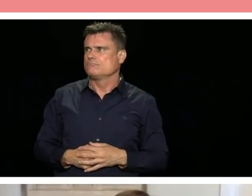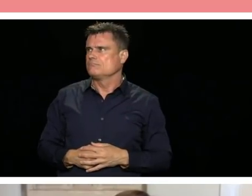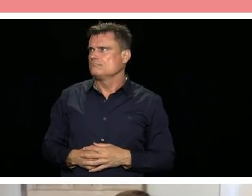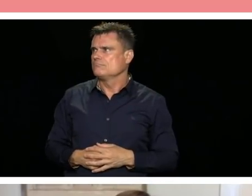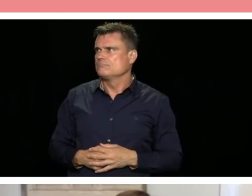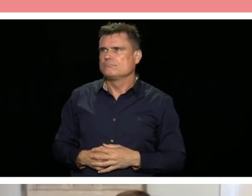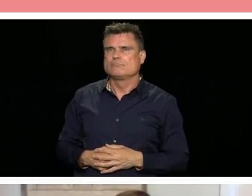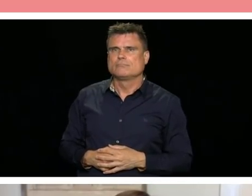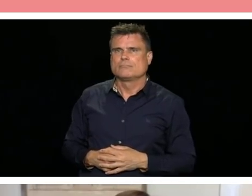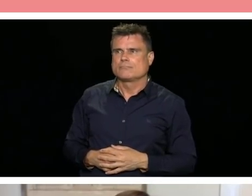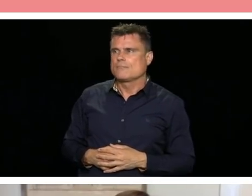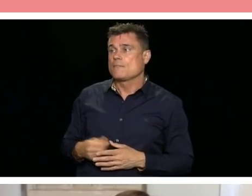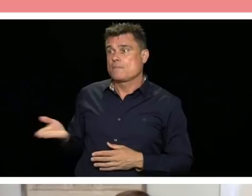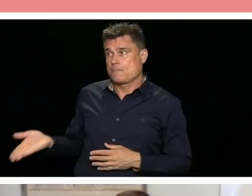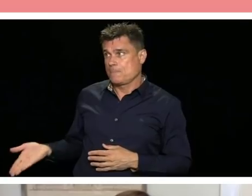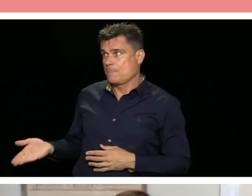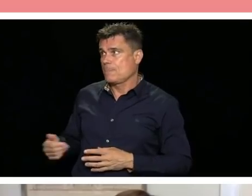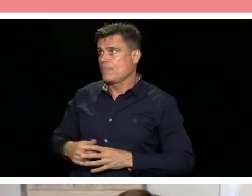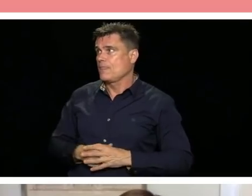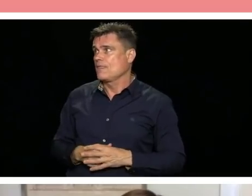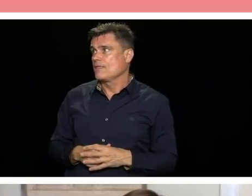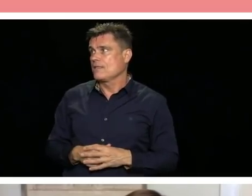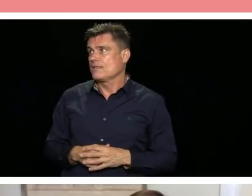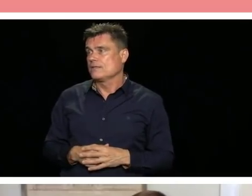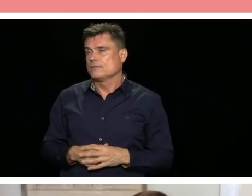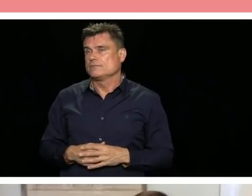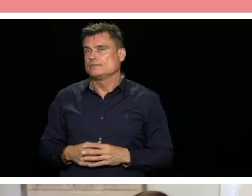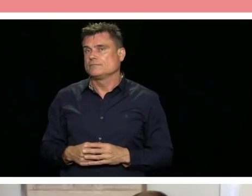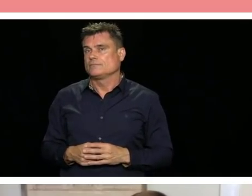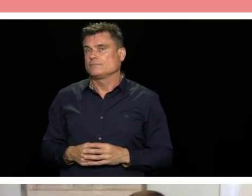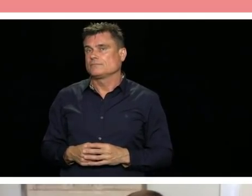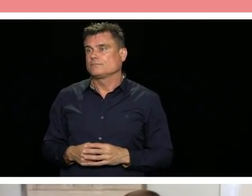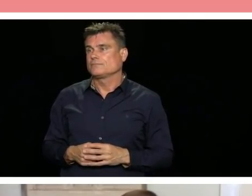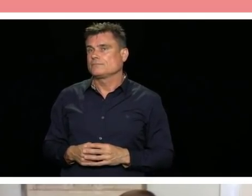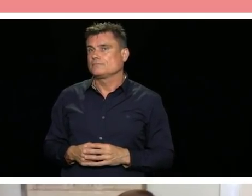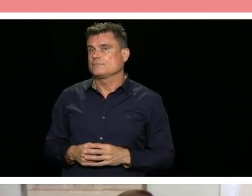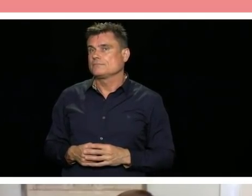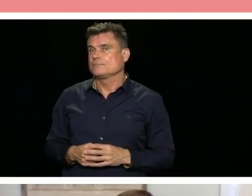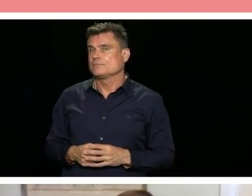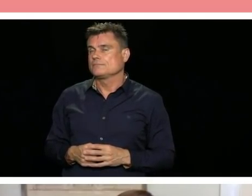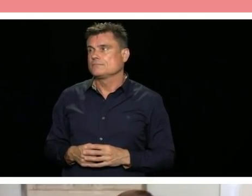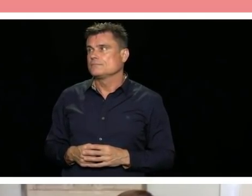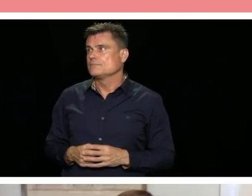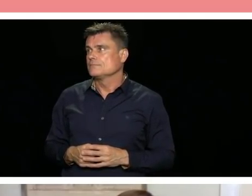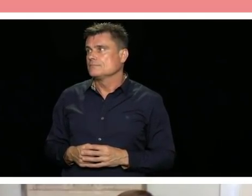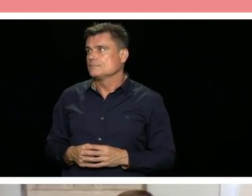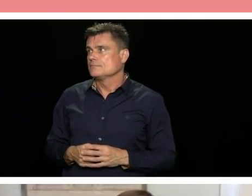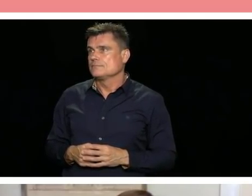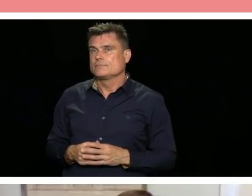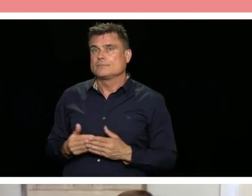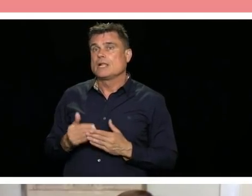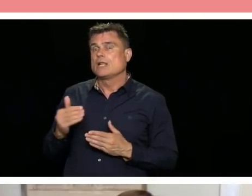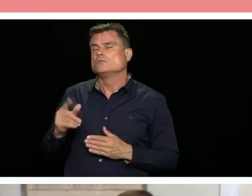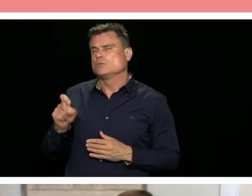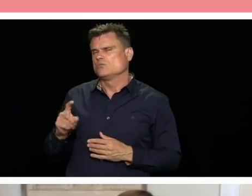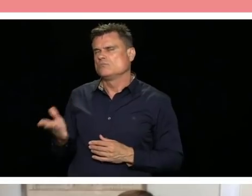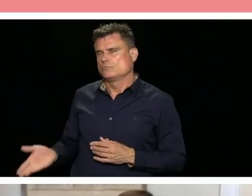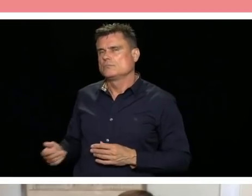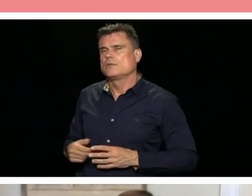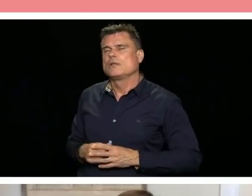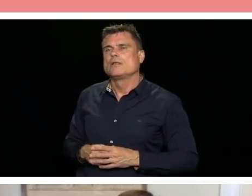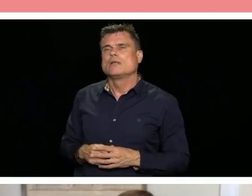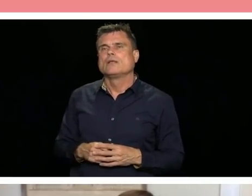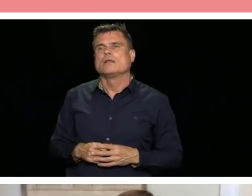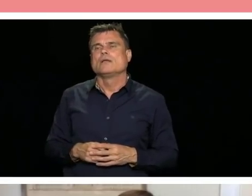24/7. And that is, Samantha asks, I am wondering, what steps forward will be made to acknowledge the